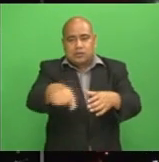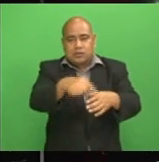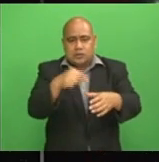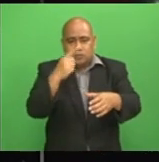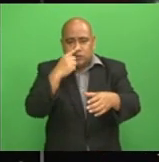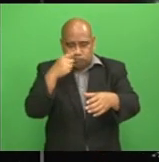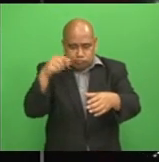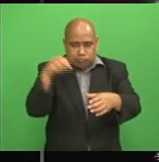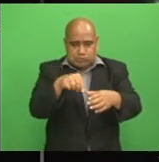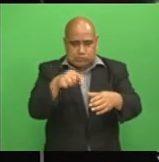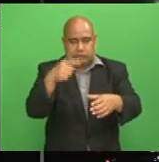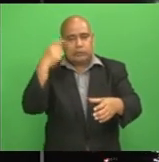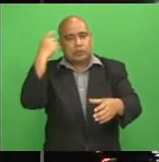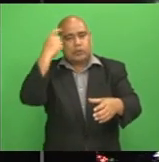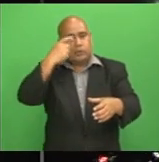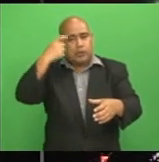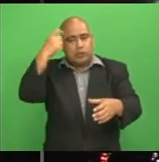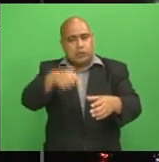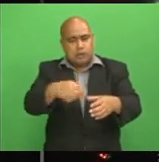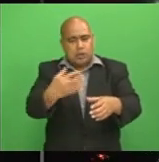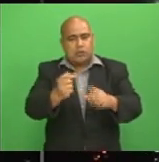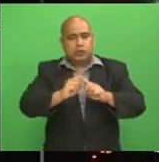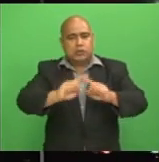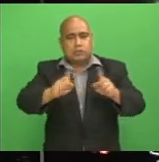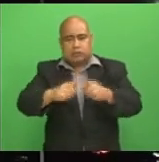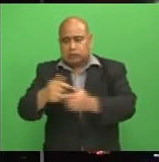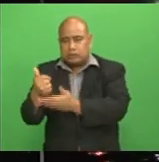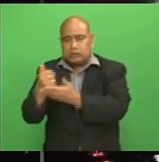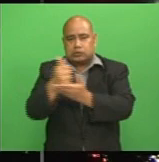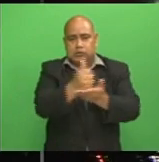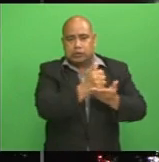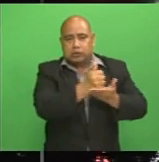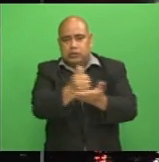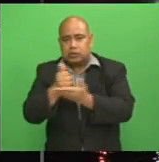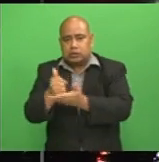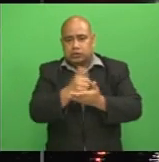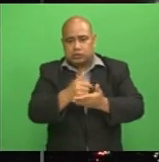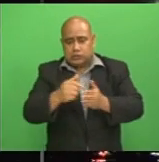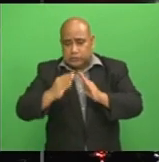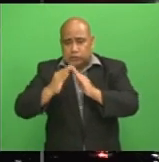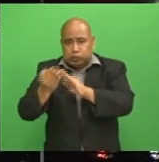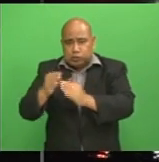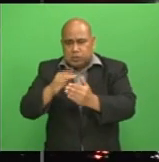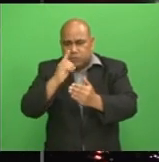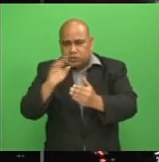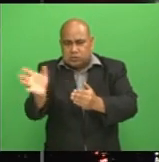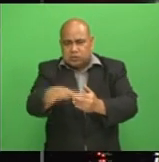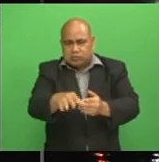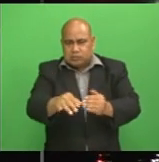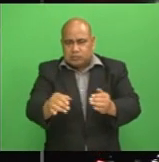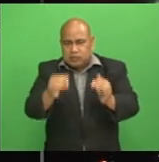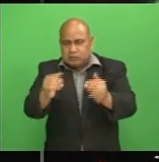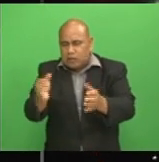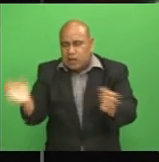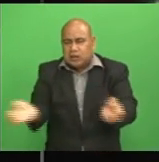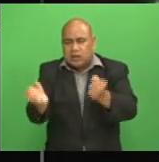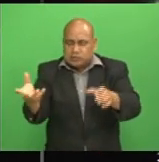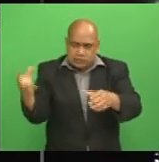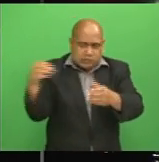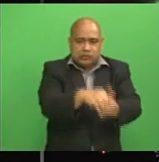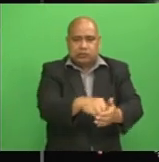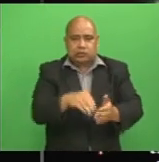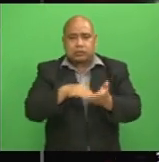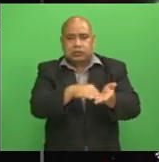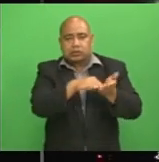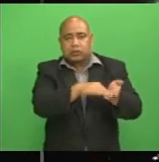With various forms of assistance available, communities and individuals are being urged to seek help. Mental health specialists say